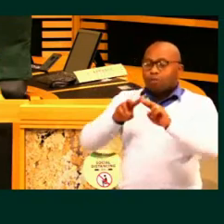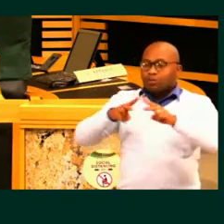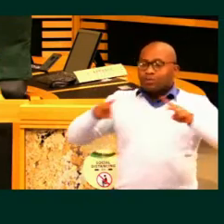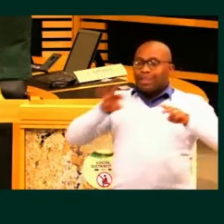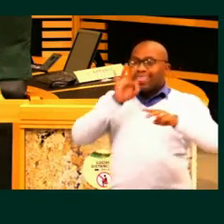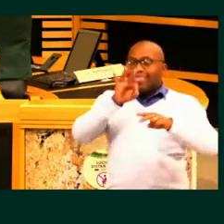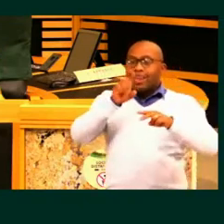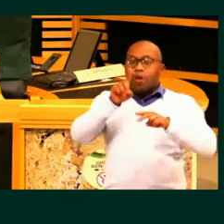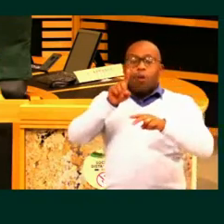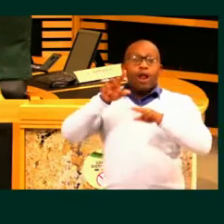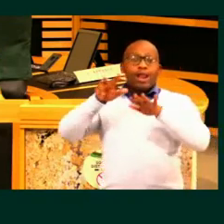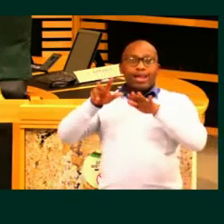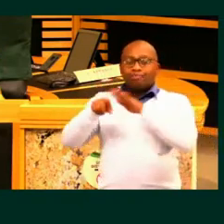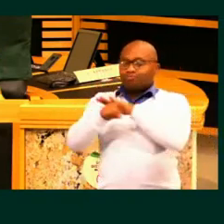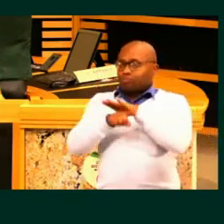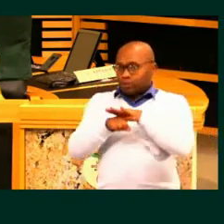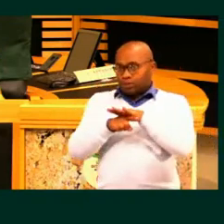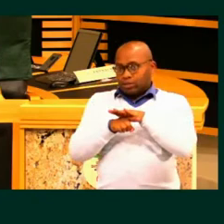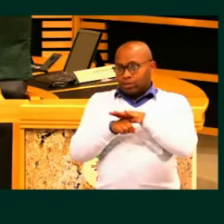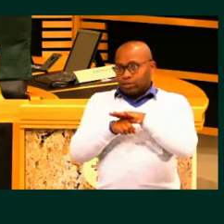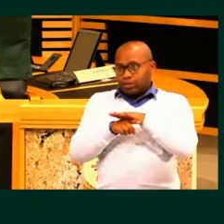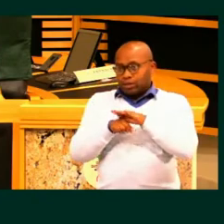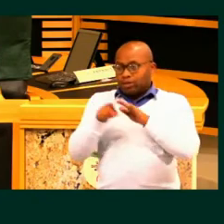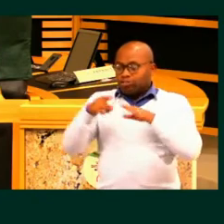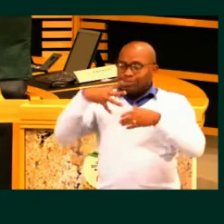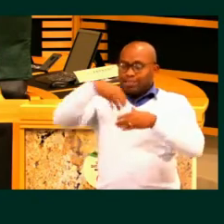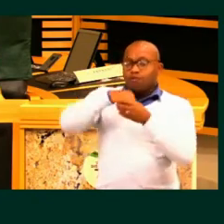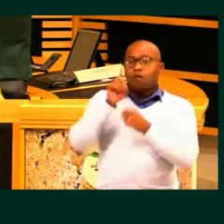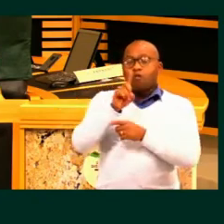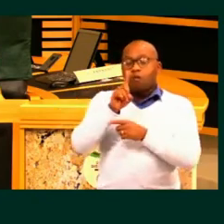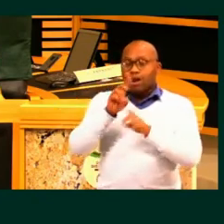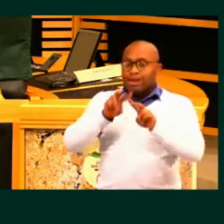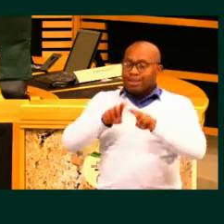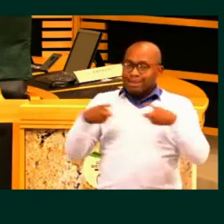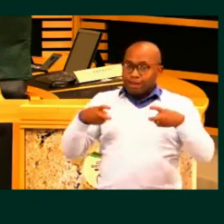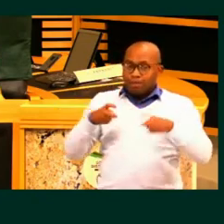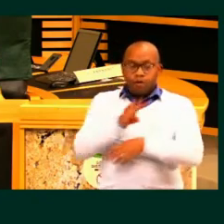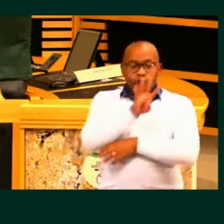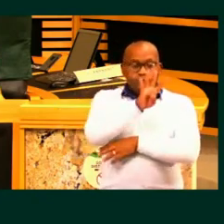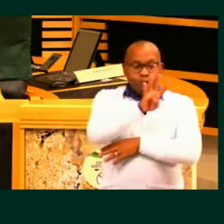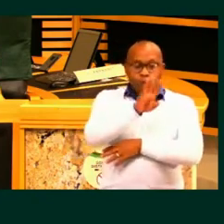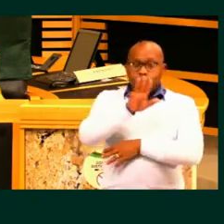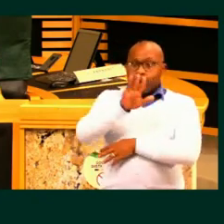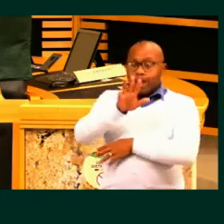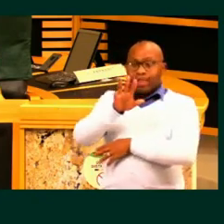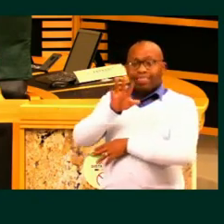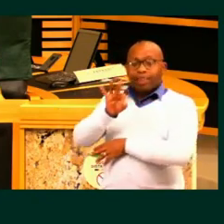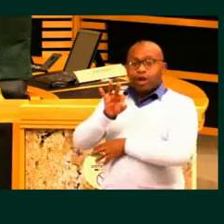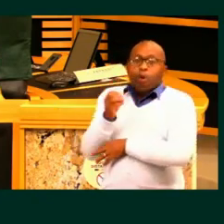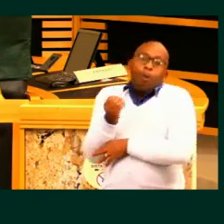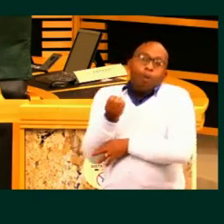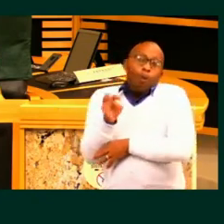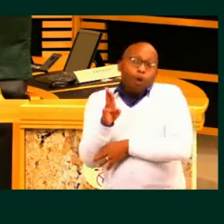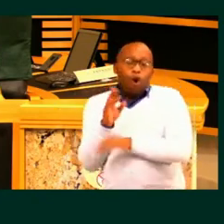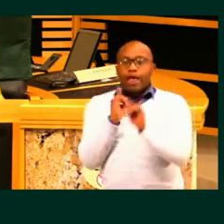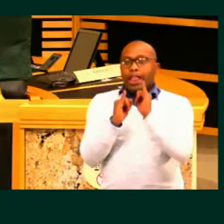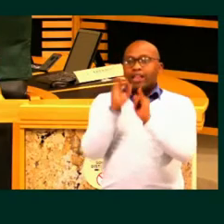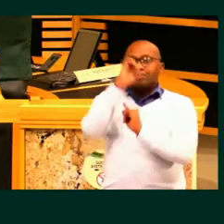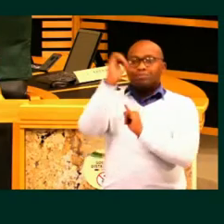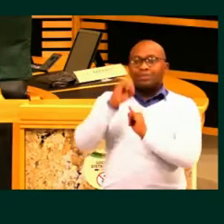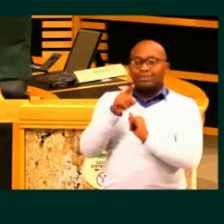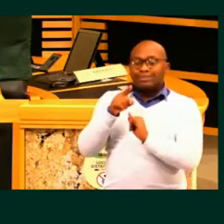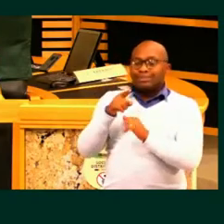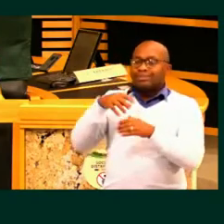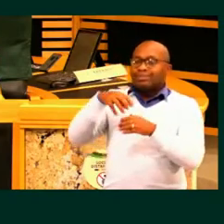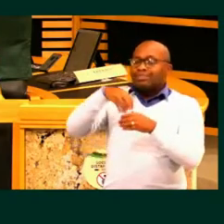shy of 75% involved rape 493 or just above 11% involved sexual ass